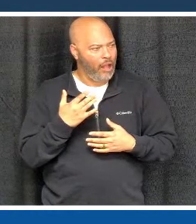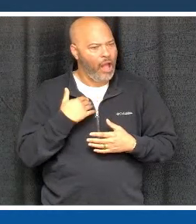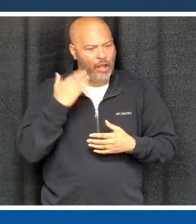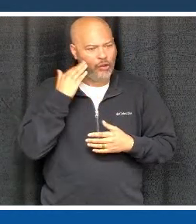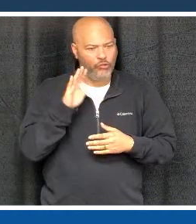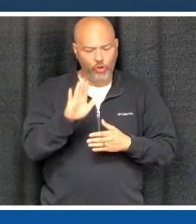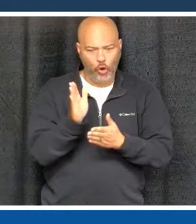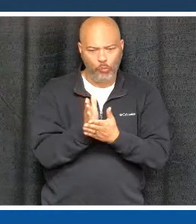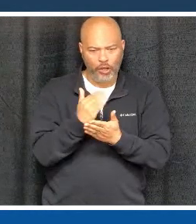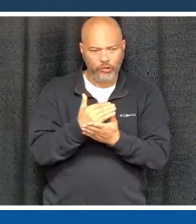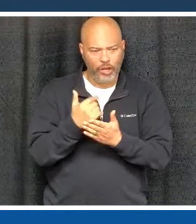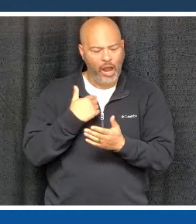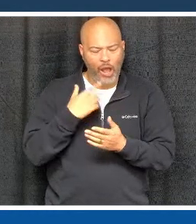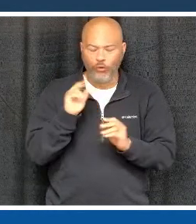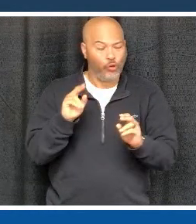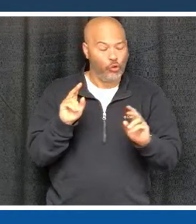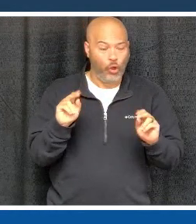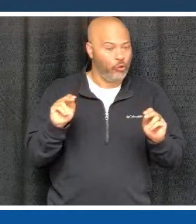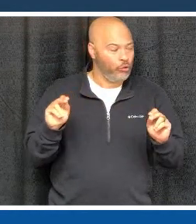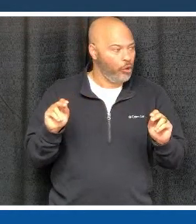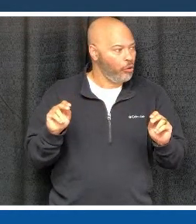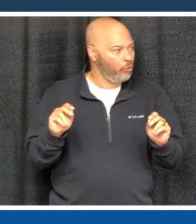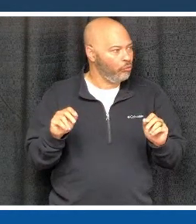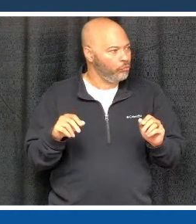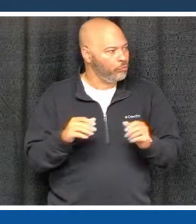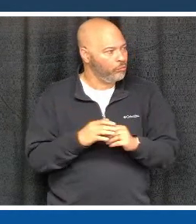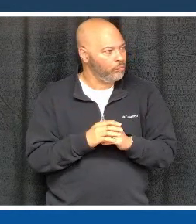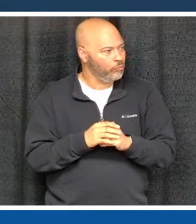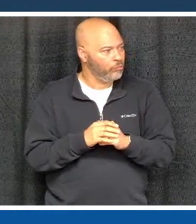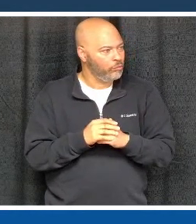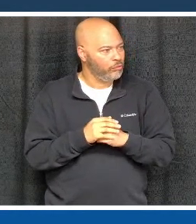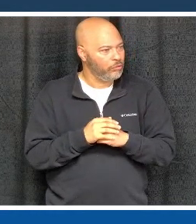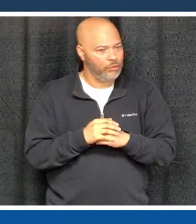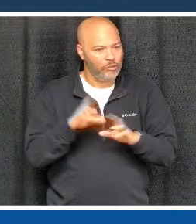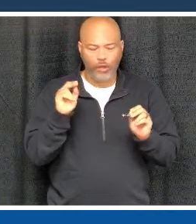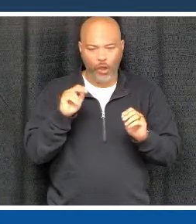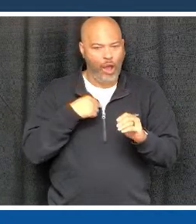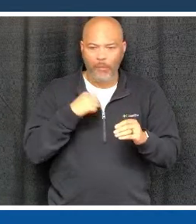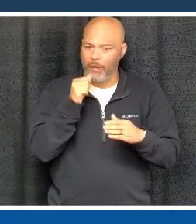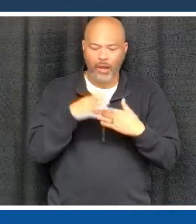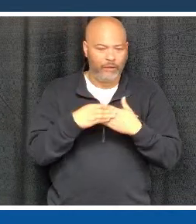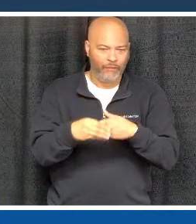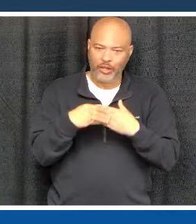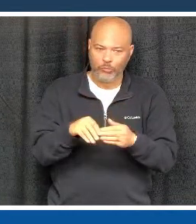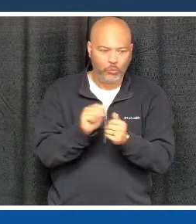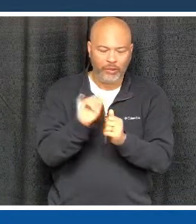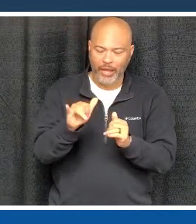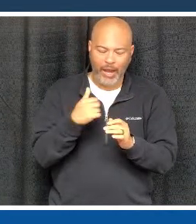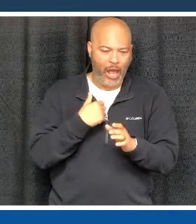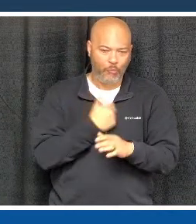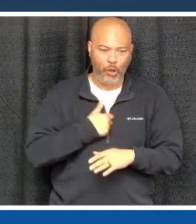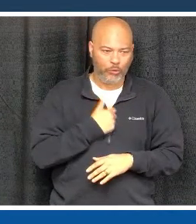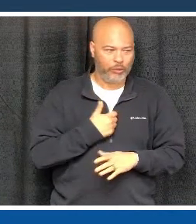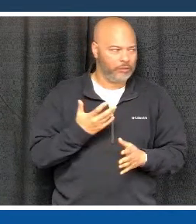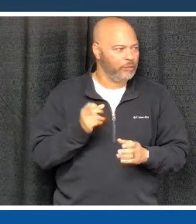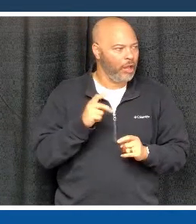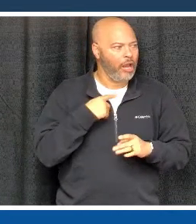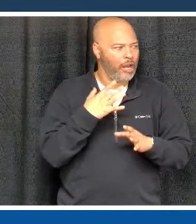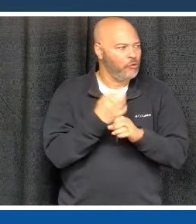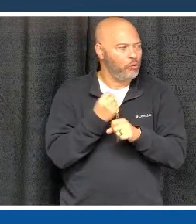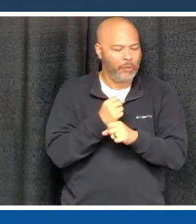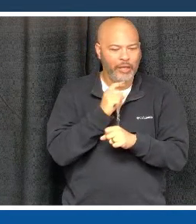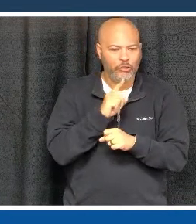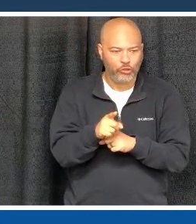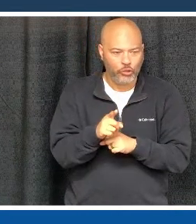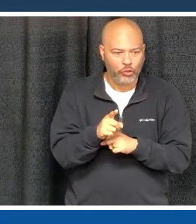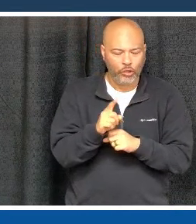your budget, I was pretty No, surprised that you wouldn't. I'm not as fluid on that. I apologize. Okay, thank you. I just wanted